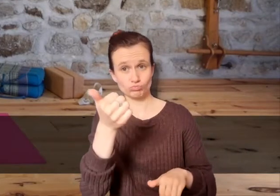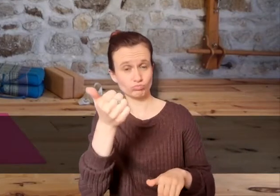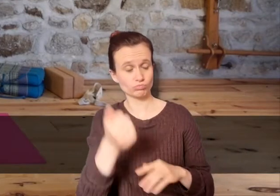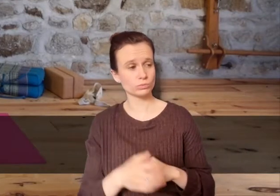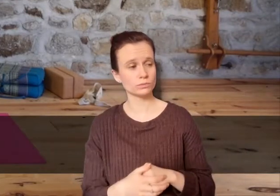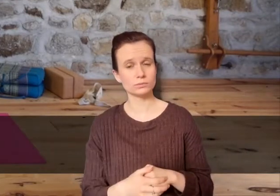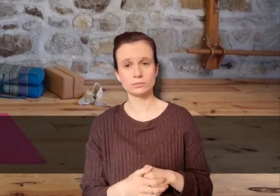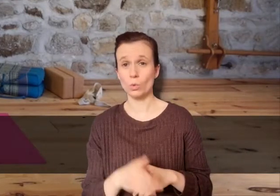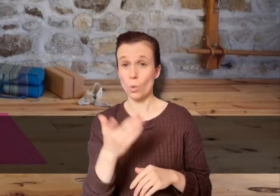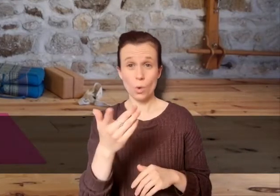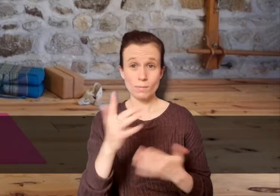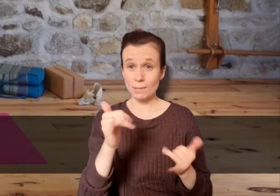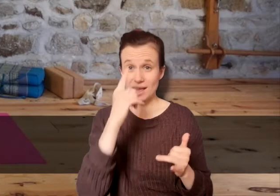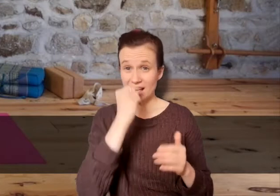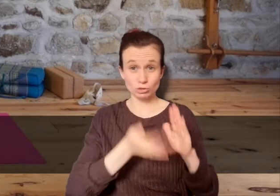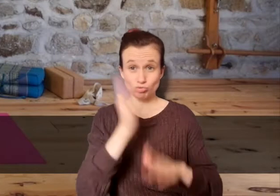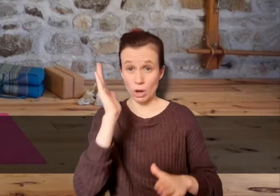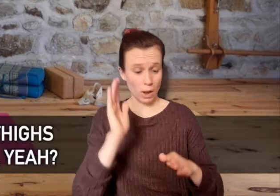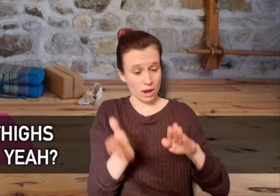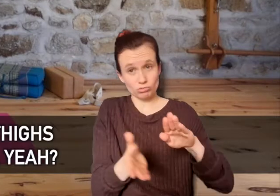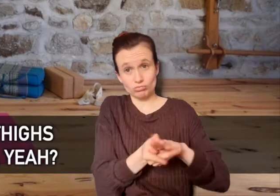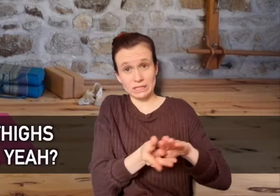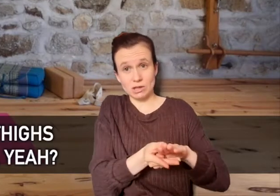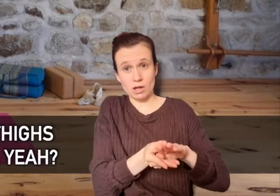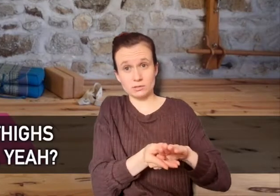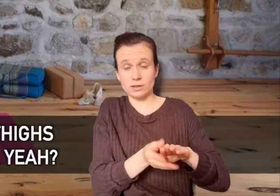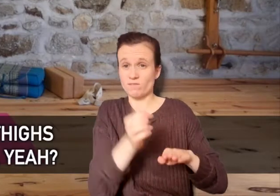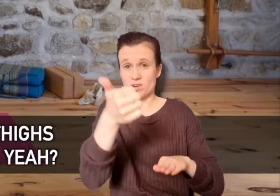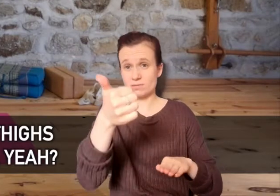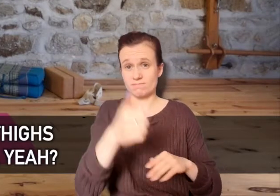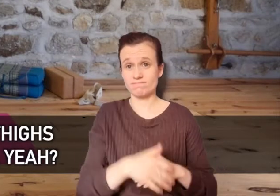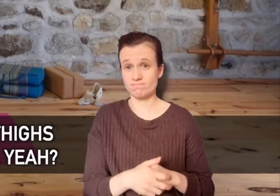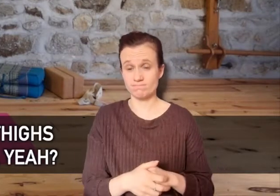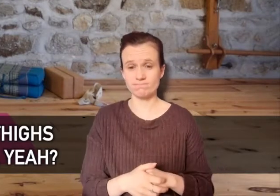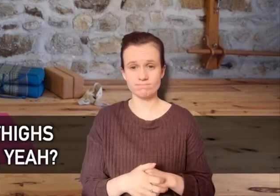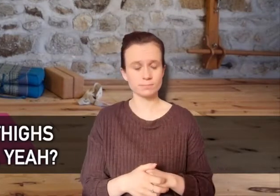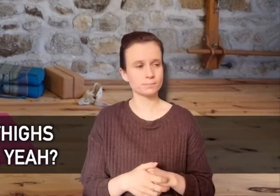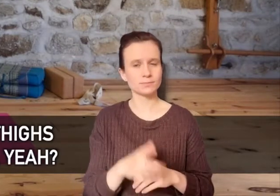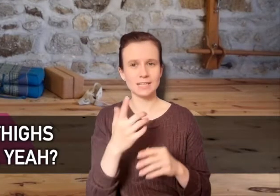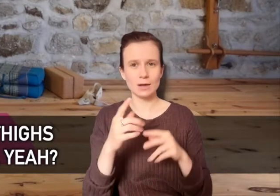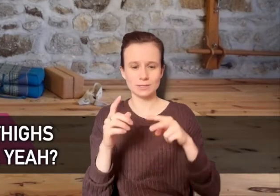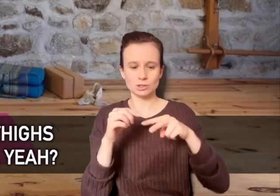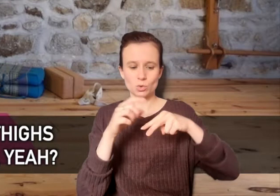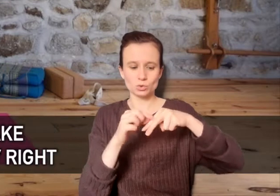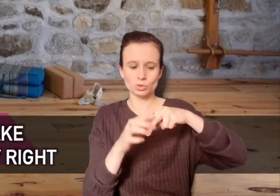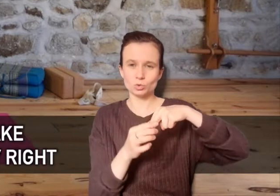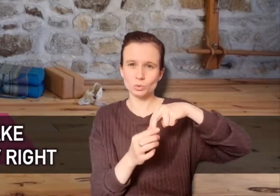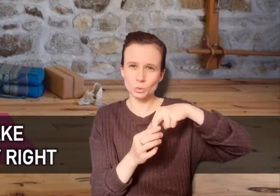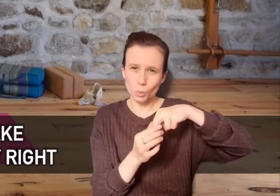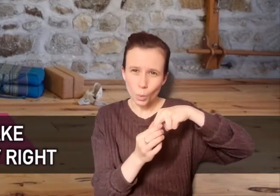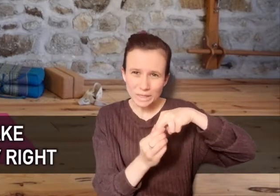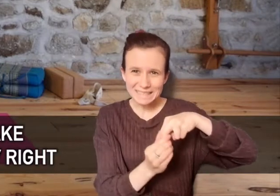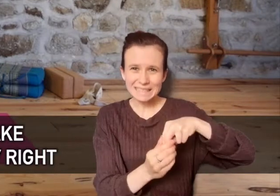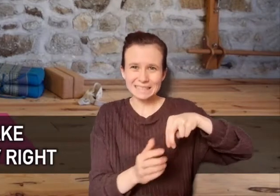go directly to the inside. From there, I'm squeezing my inner thighs together so I can feel them engage, yeah? I'm